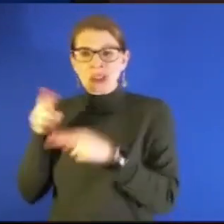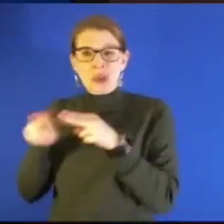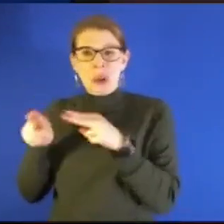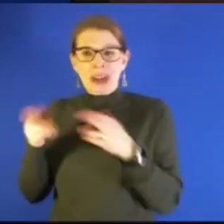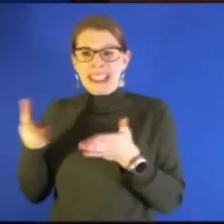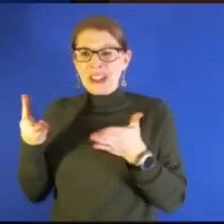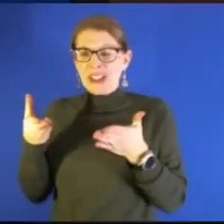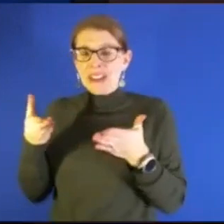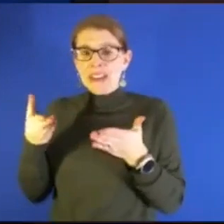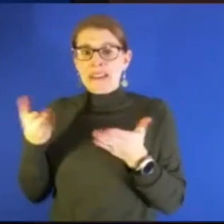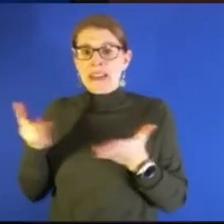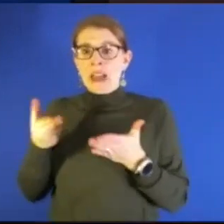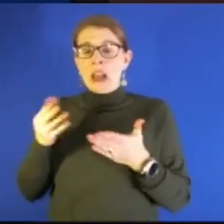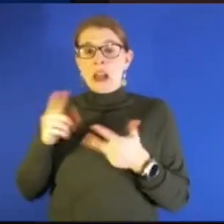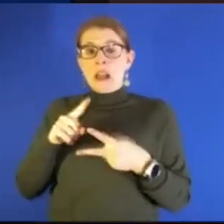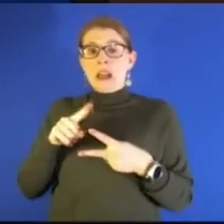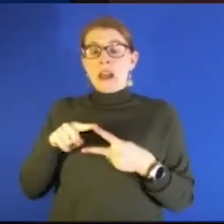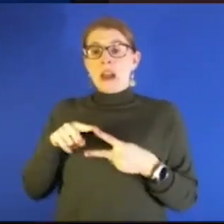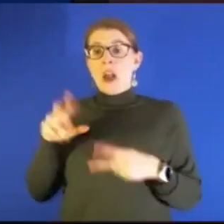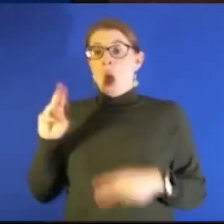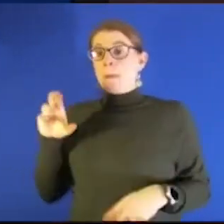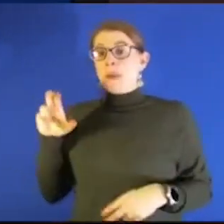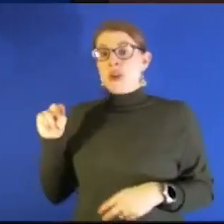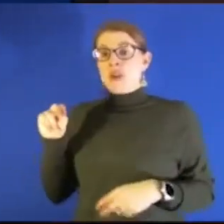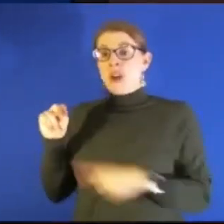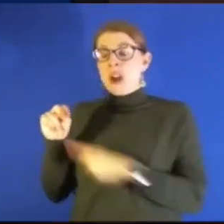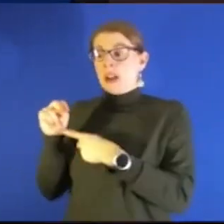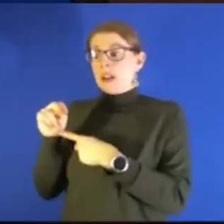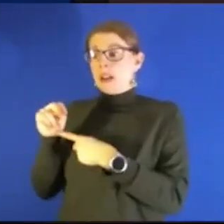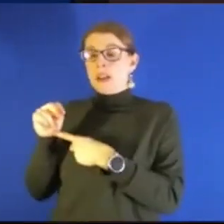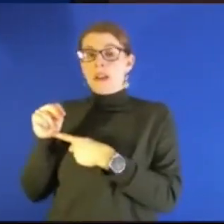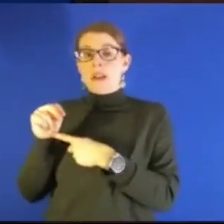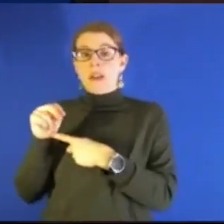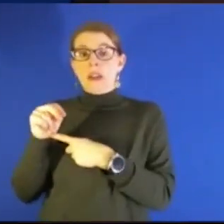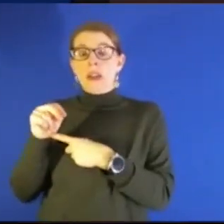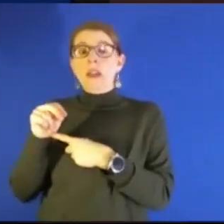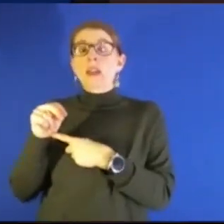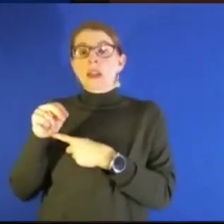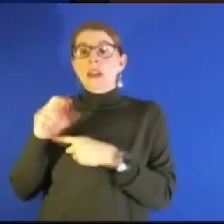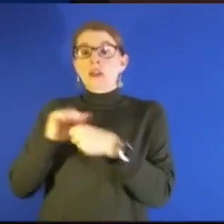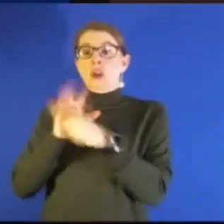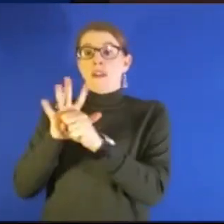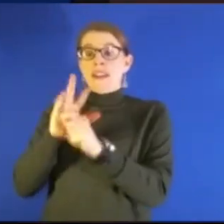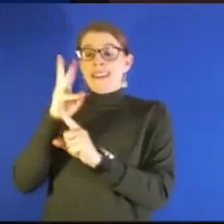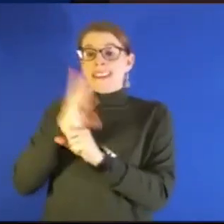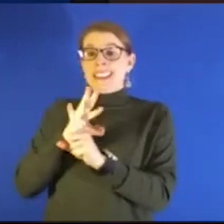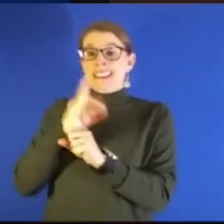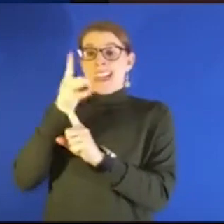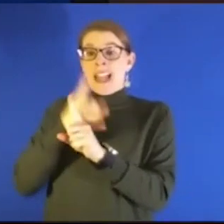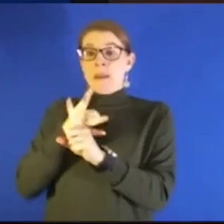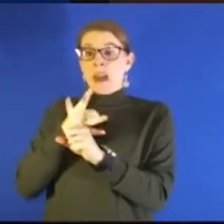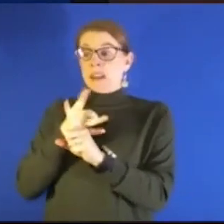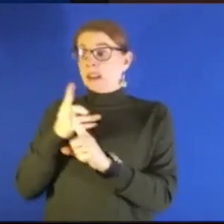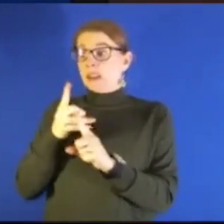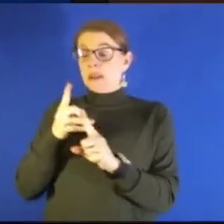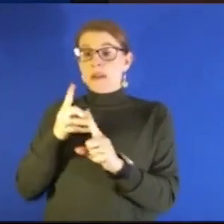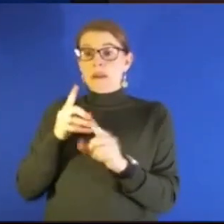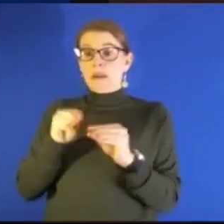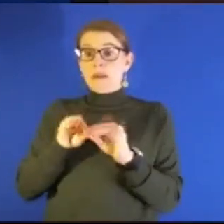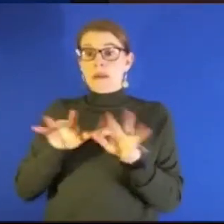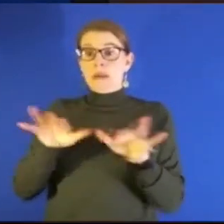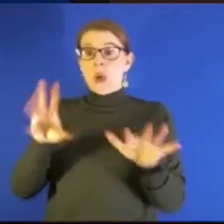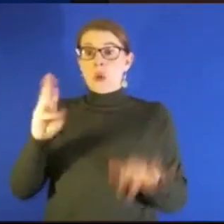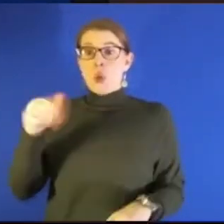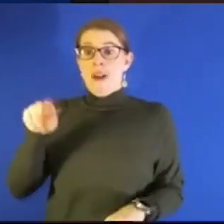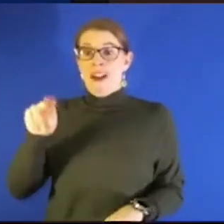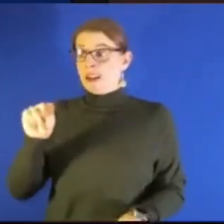for well over 6 or 8 months after people had the original strain or the Delta variant. And so when we look at Omicron now, we don't